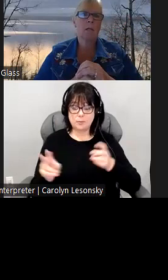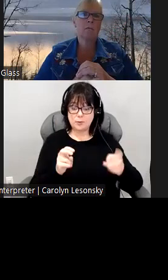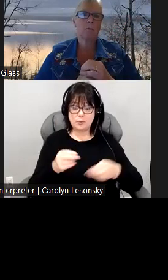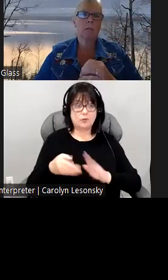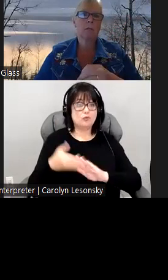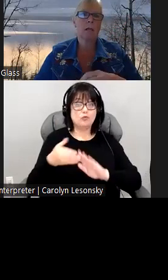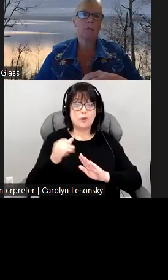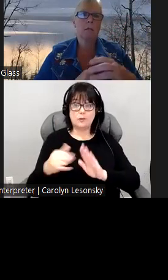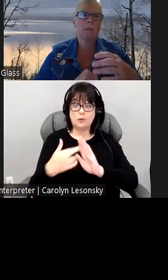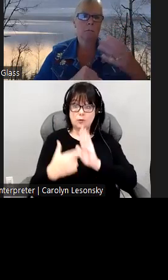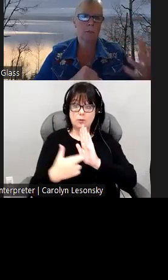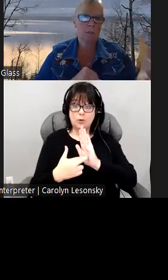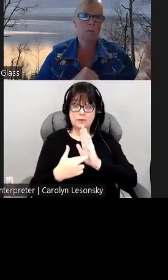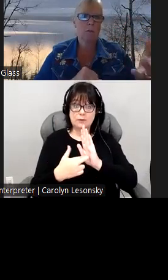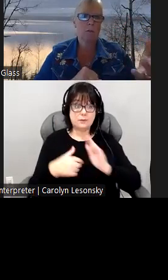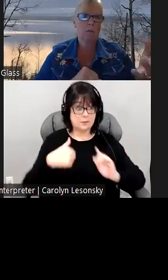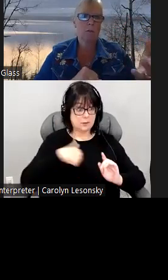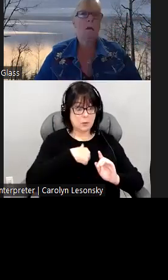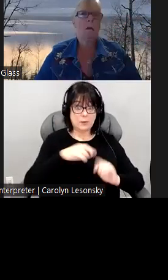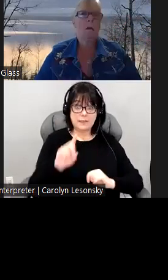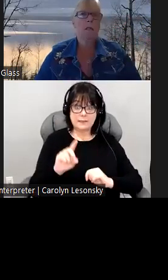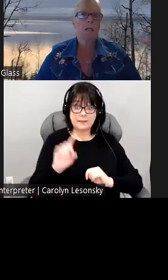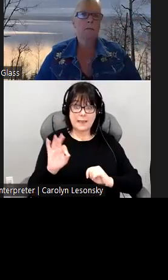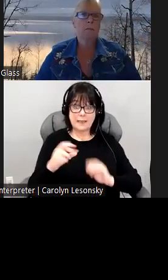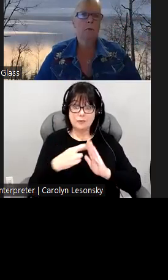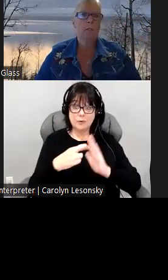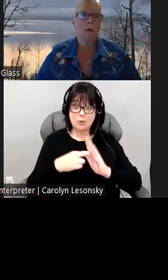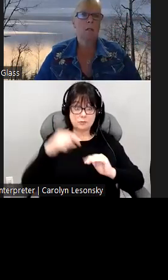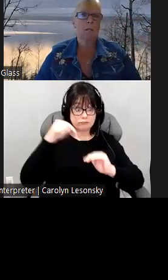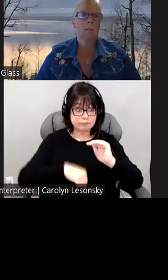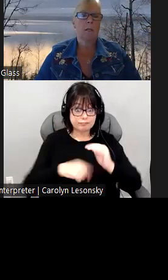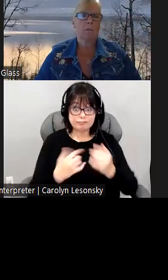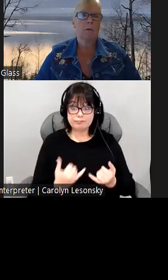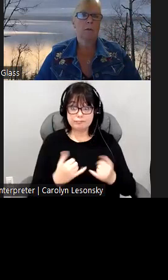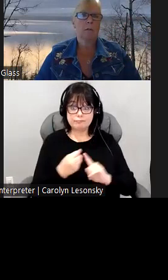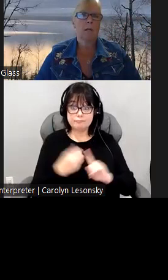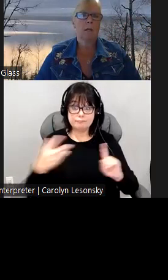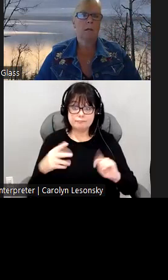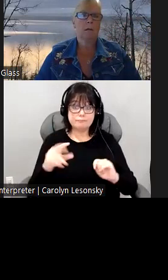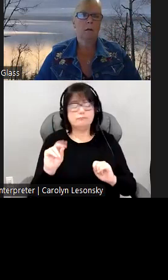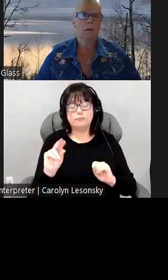the DF reports today, but just so you know, the DF reports are a little bit different, and they